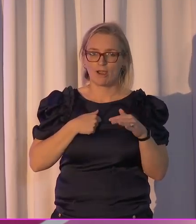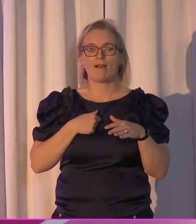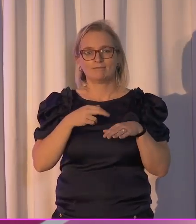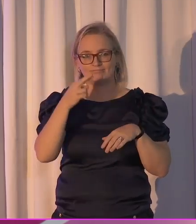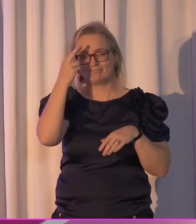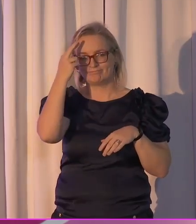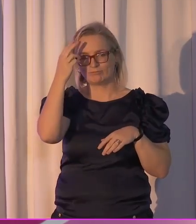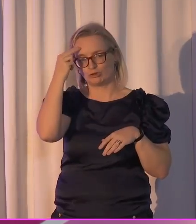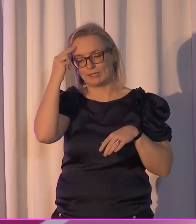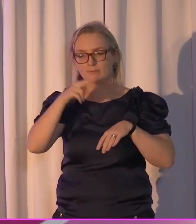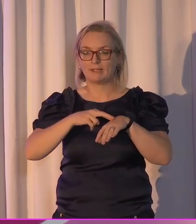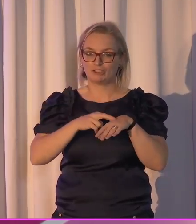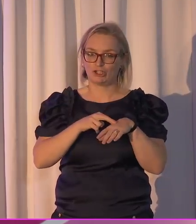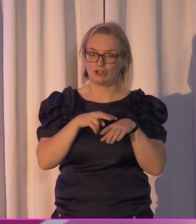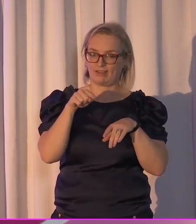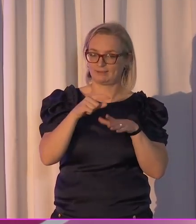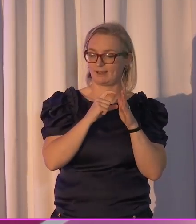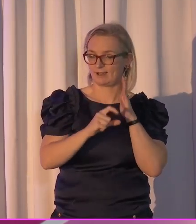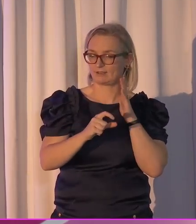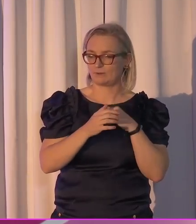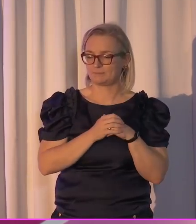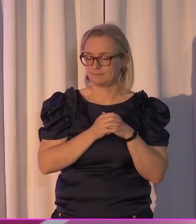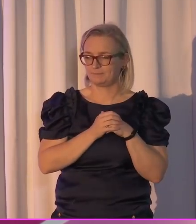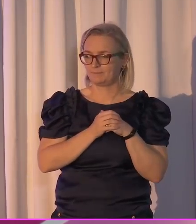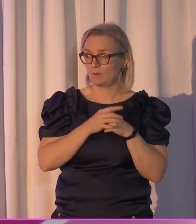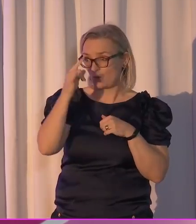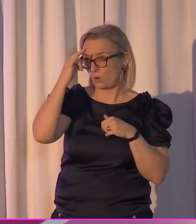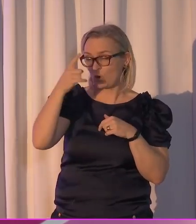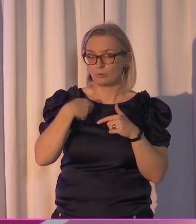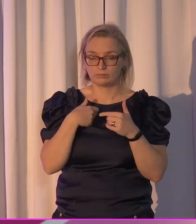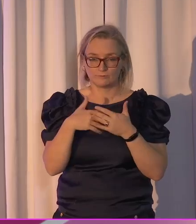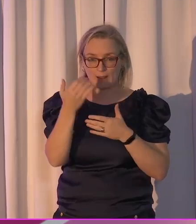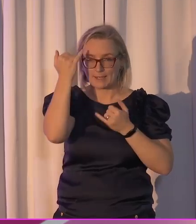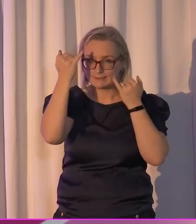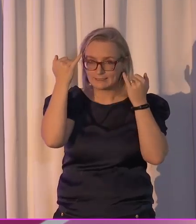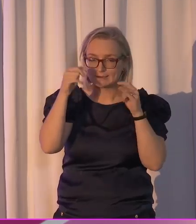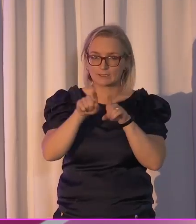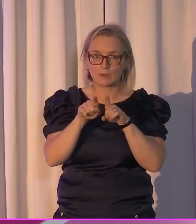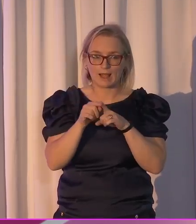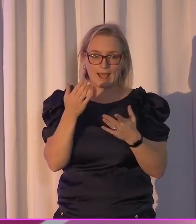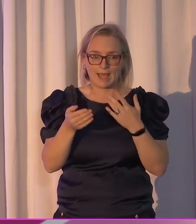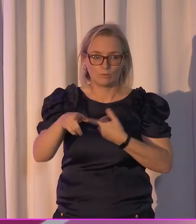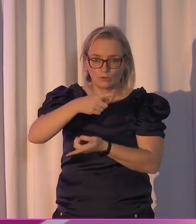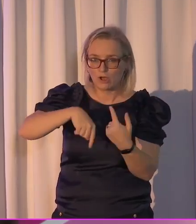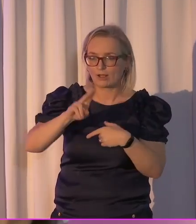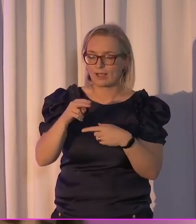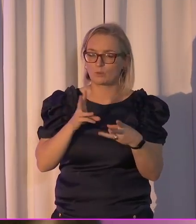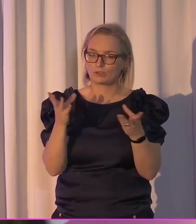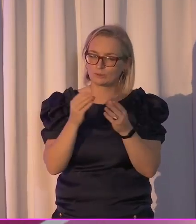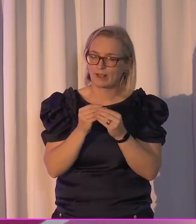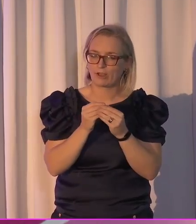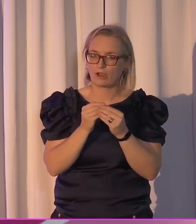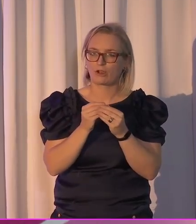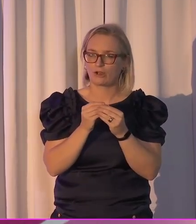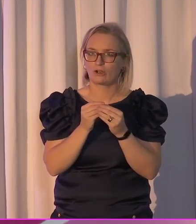this multifaceted article and ideas as to how we can all work together to improve the participation of disabled